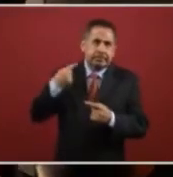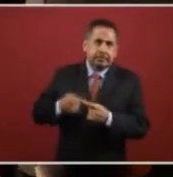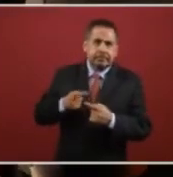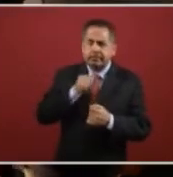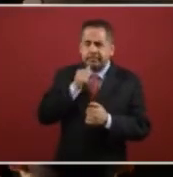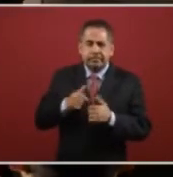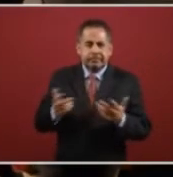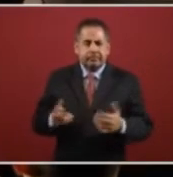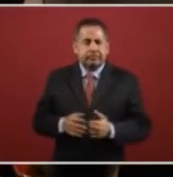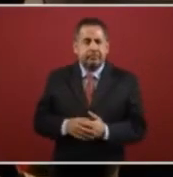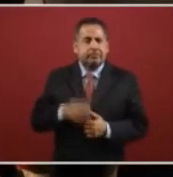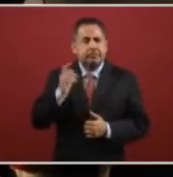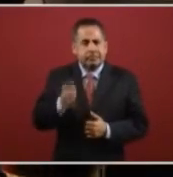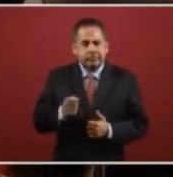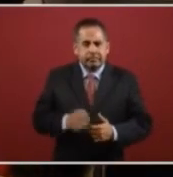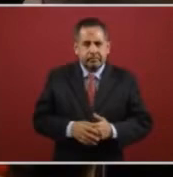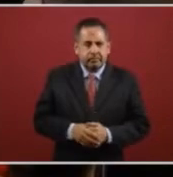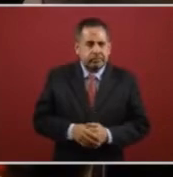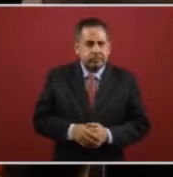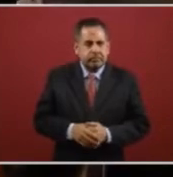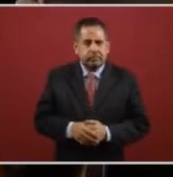as to the previous government.